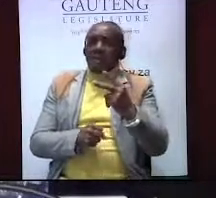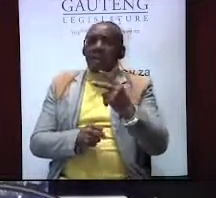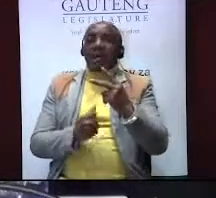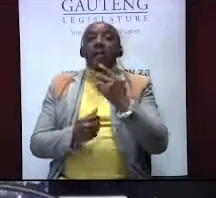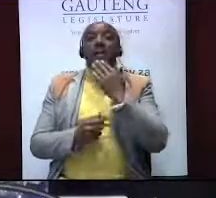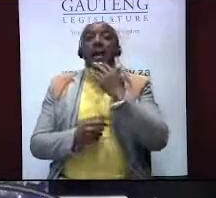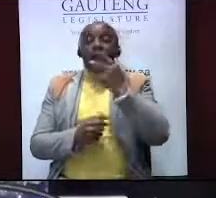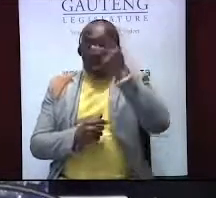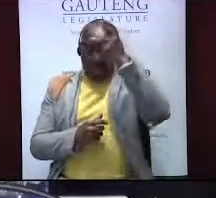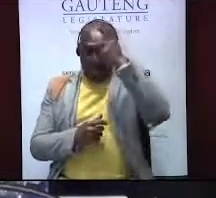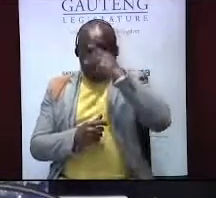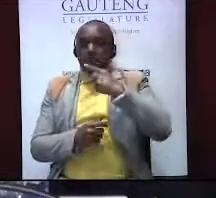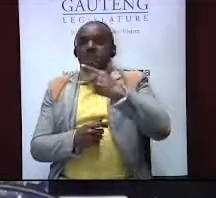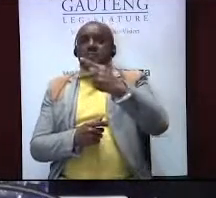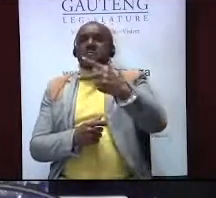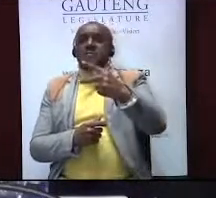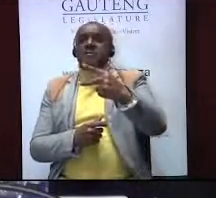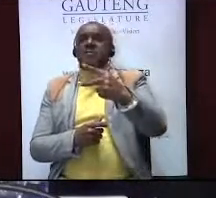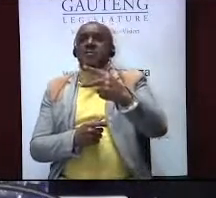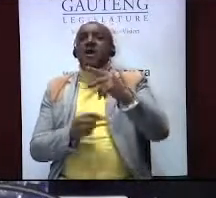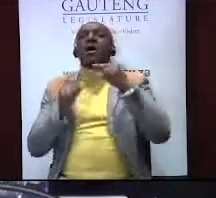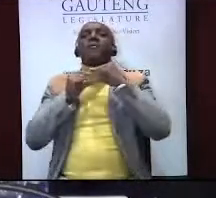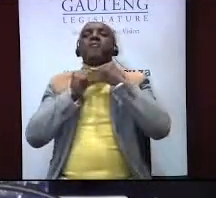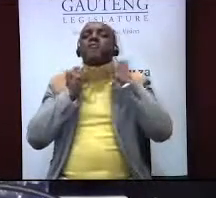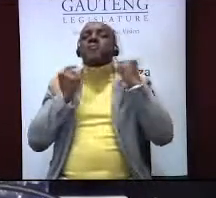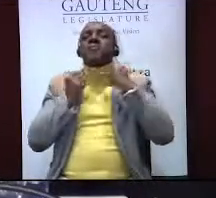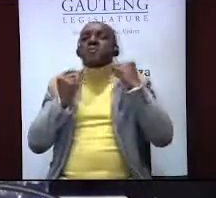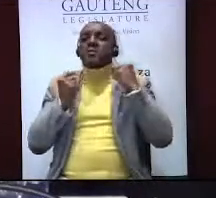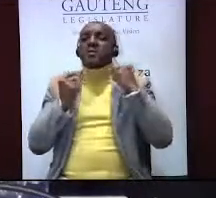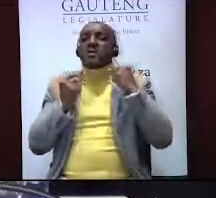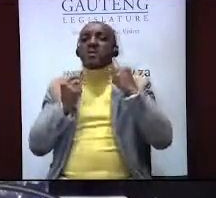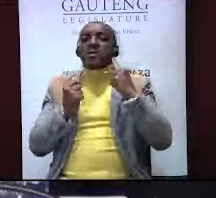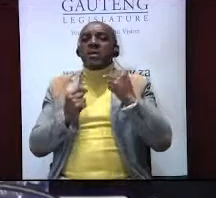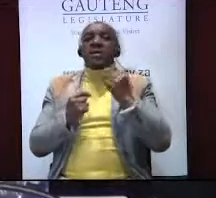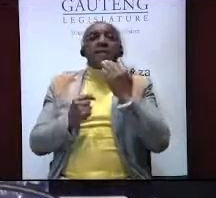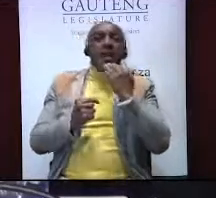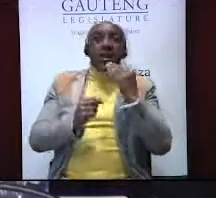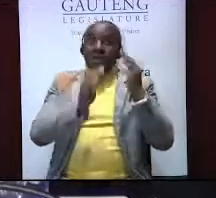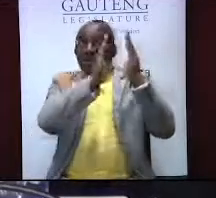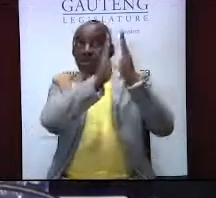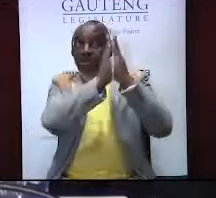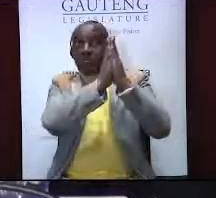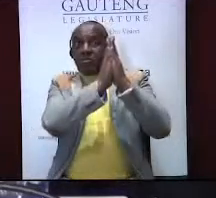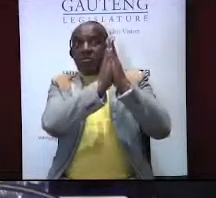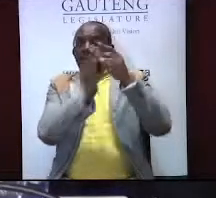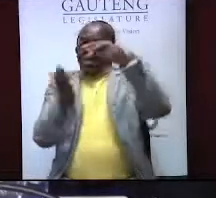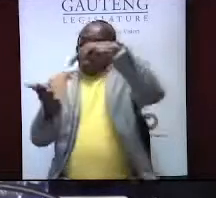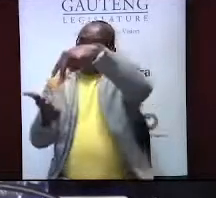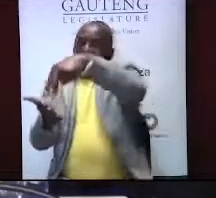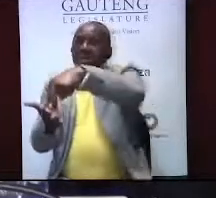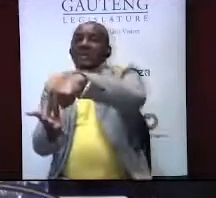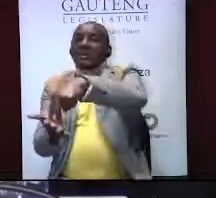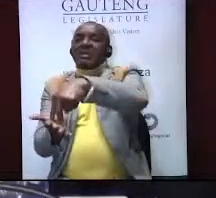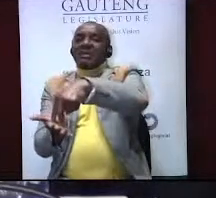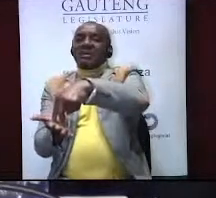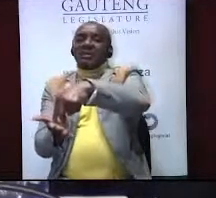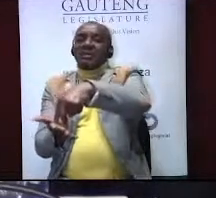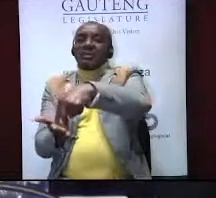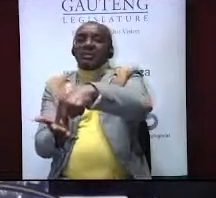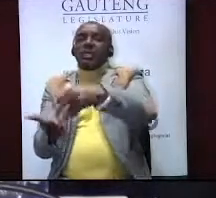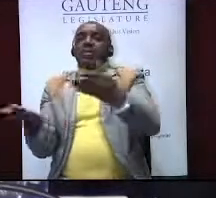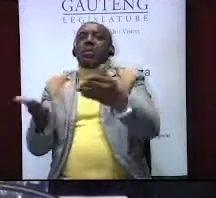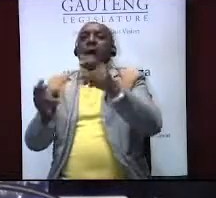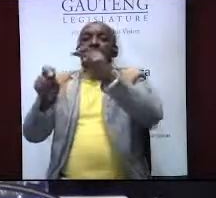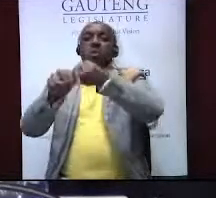professional, a relevant prophet of God standing there on